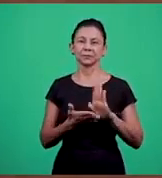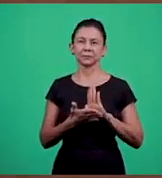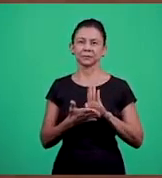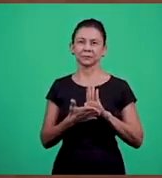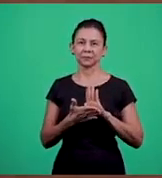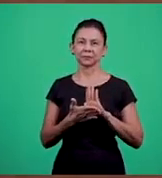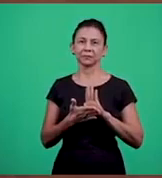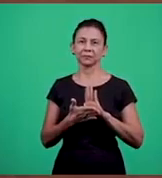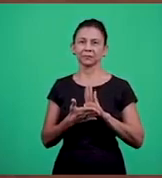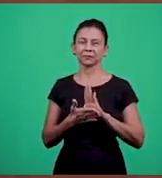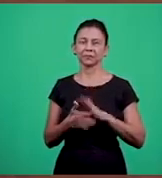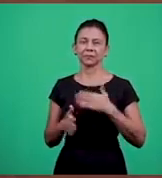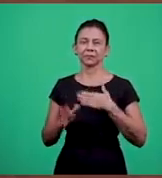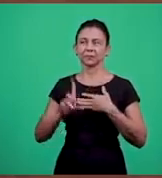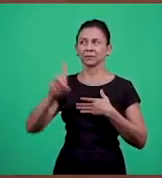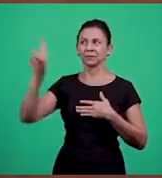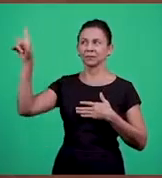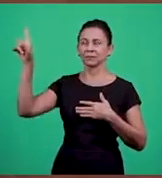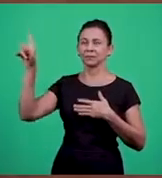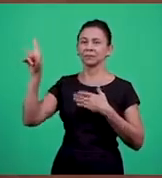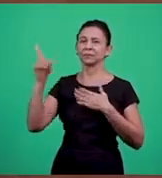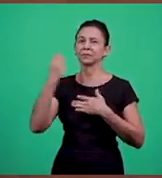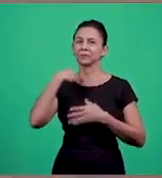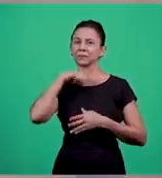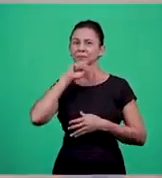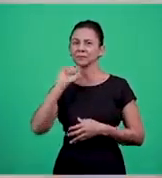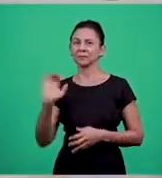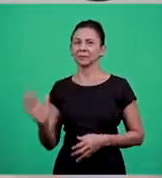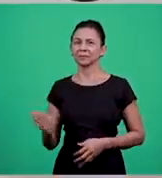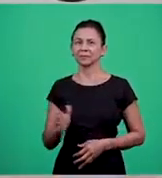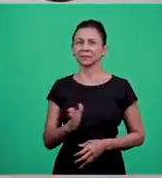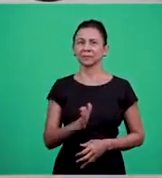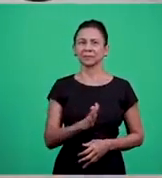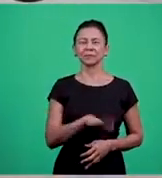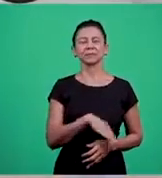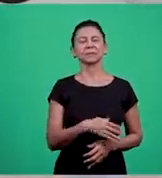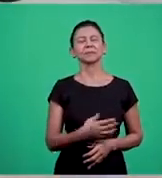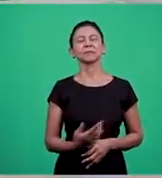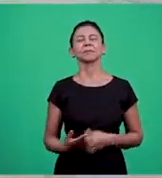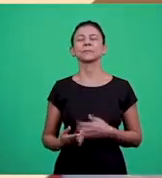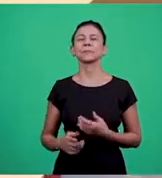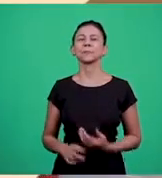singing a song to our God. My God, my Father.